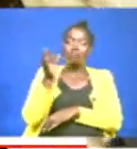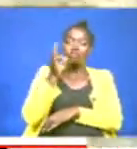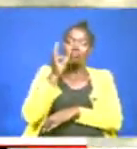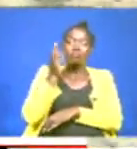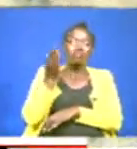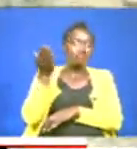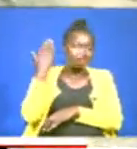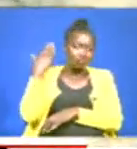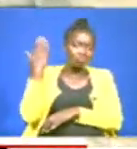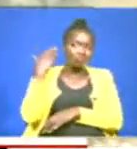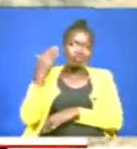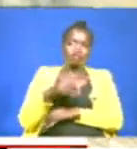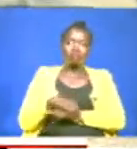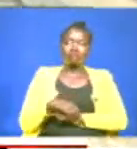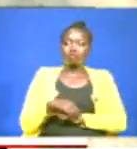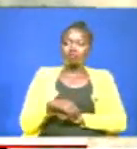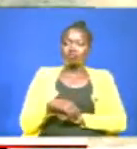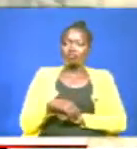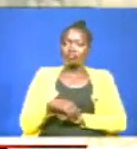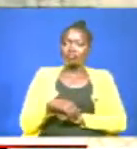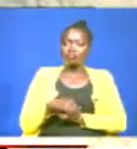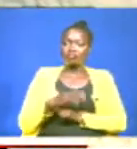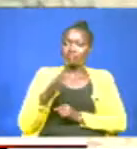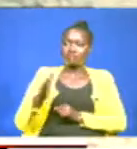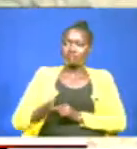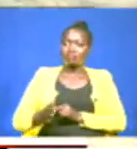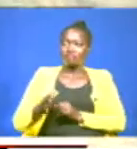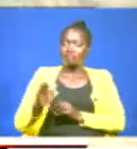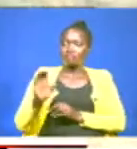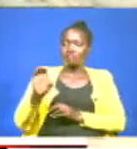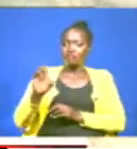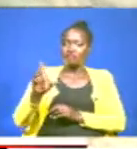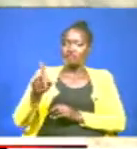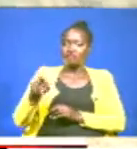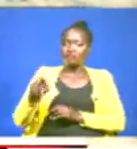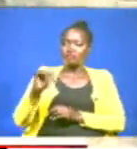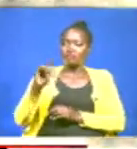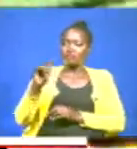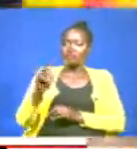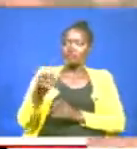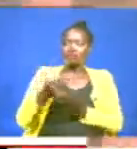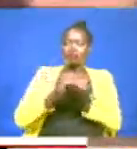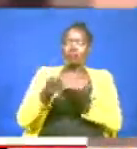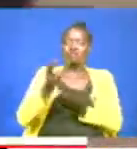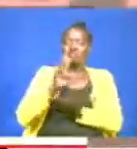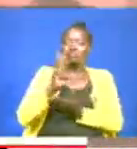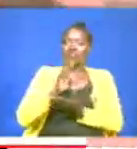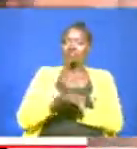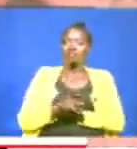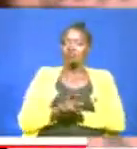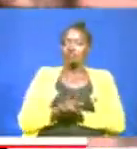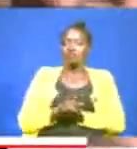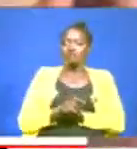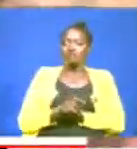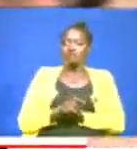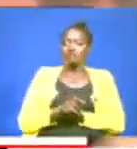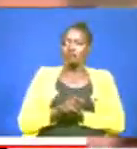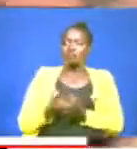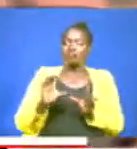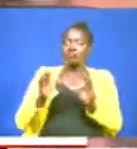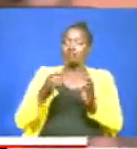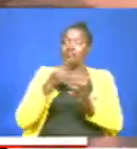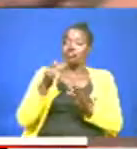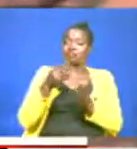day. Beside it is the elepit that contains holy water. The communities say that the